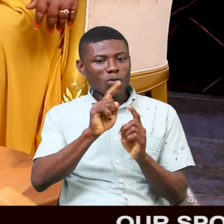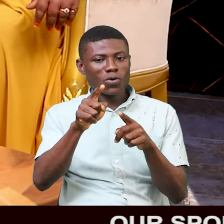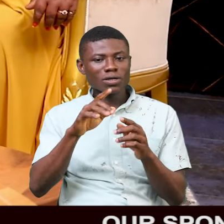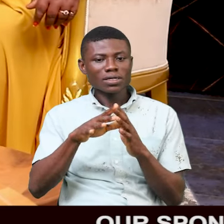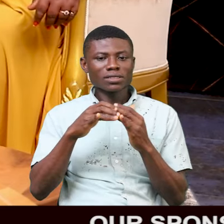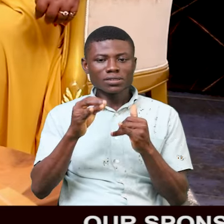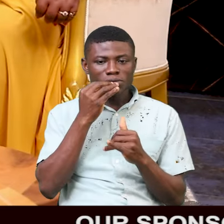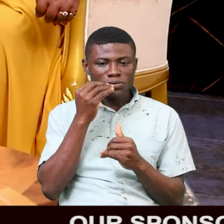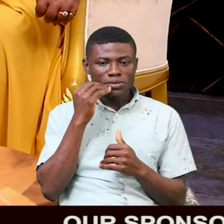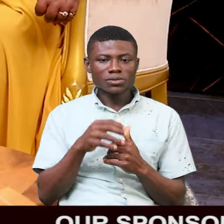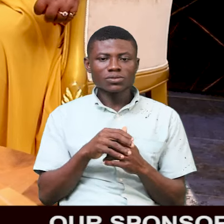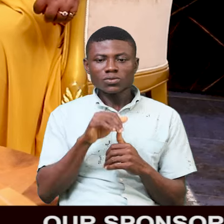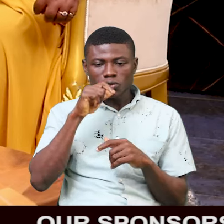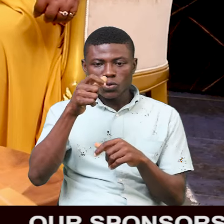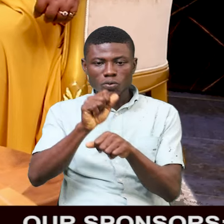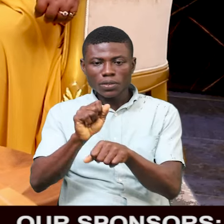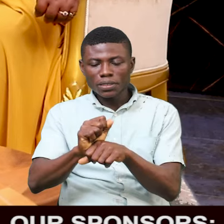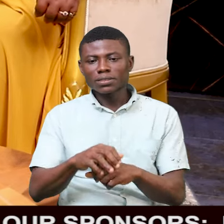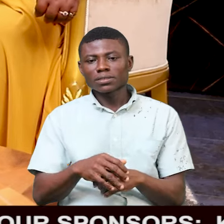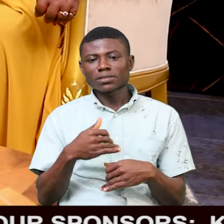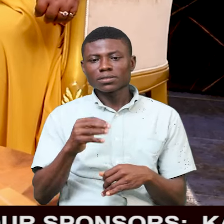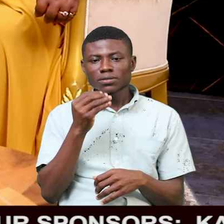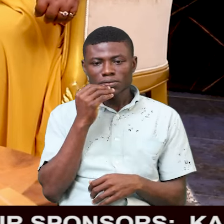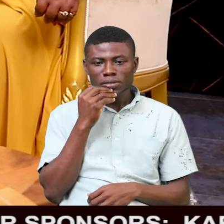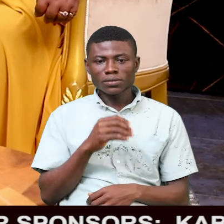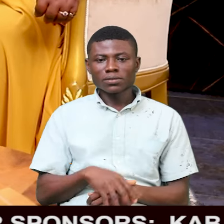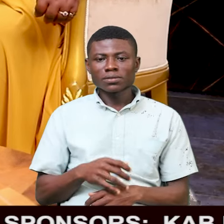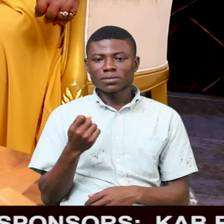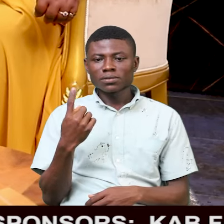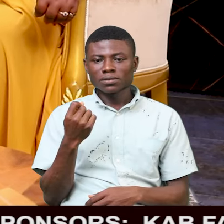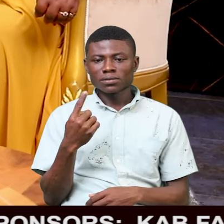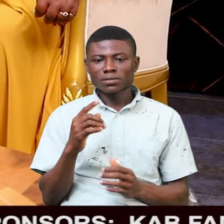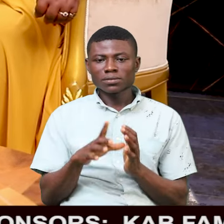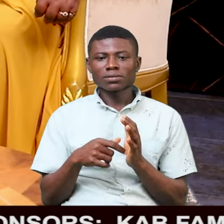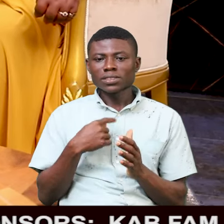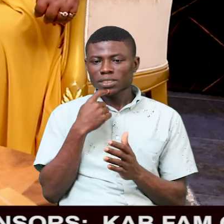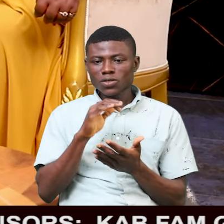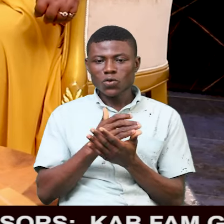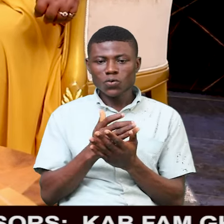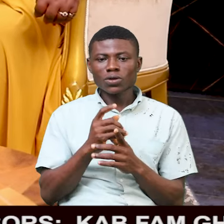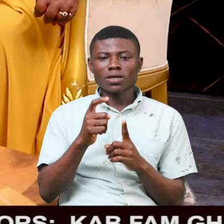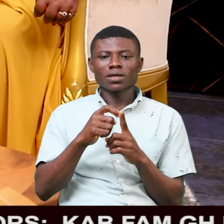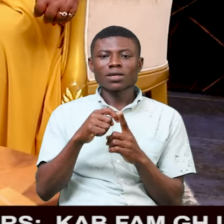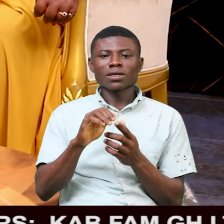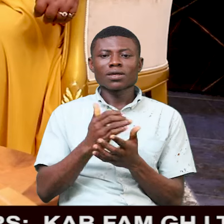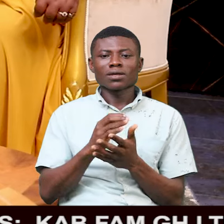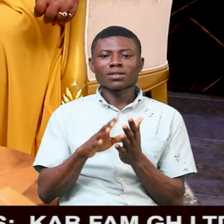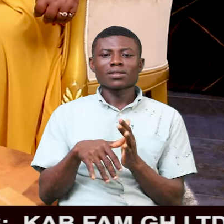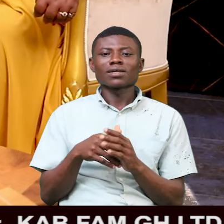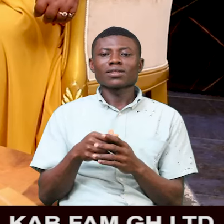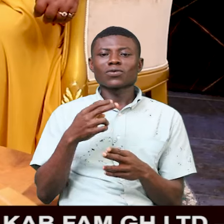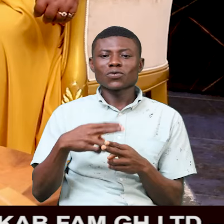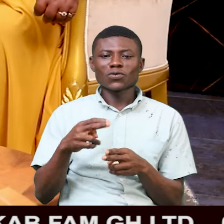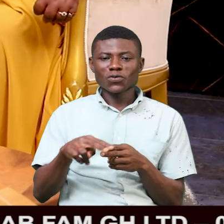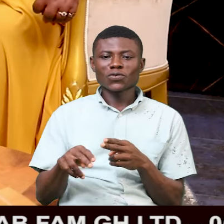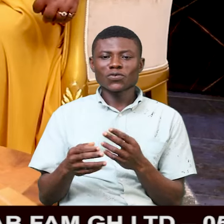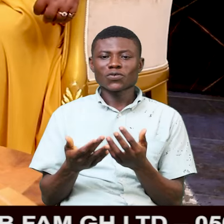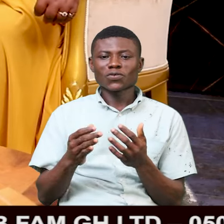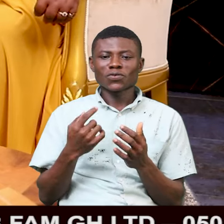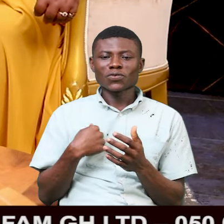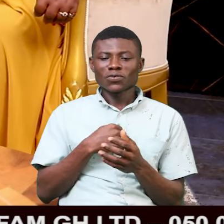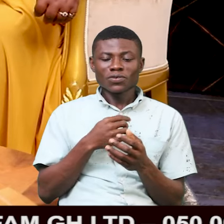ho. Okay, won kwa dwa. A bob bear 11 am kata so nua mu na ma. No nya go su afro. O ye yen